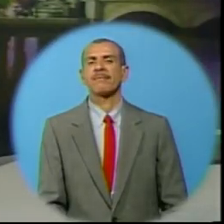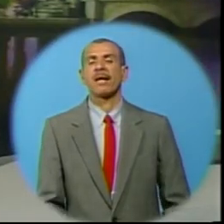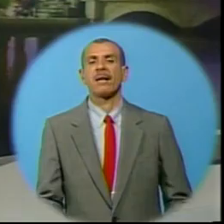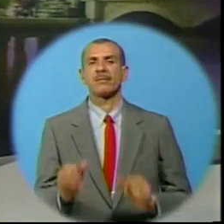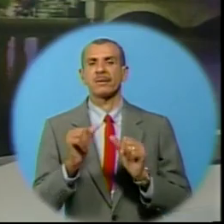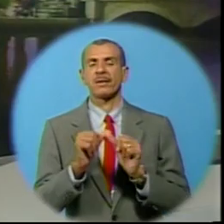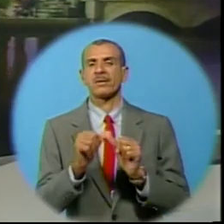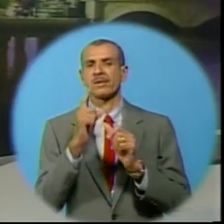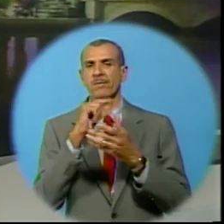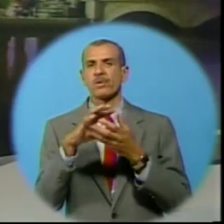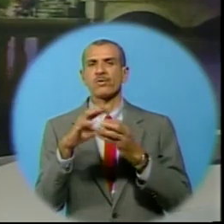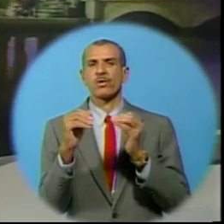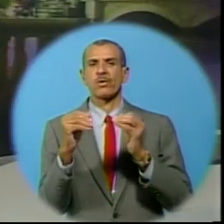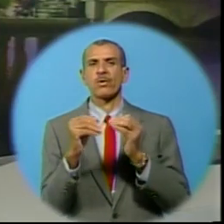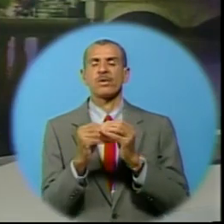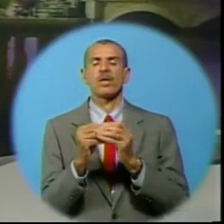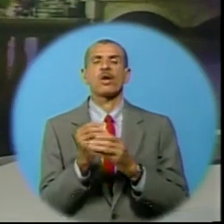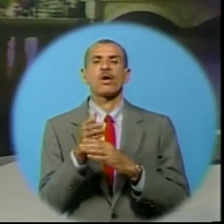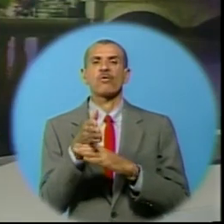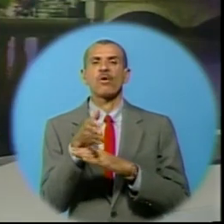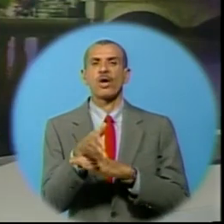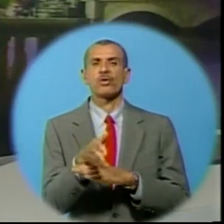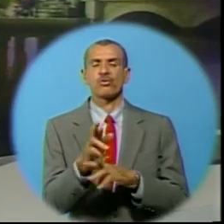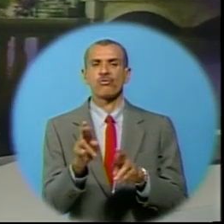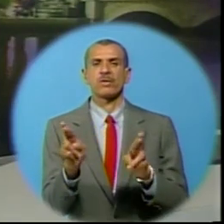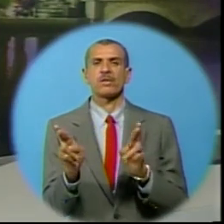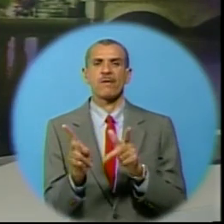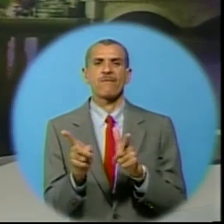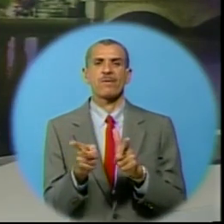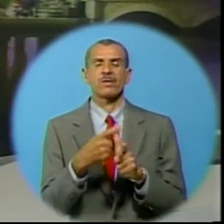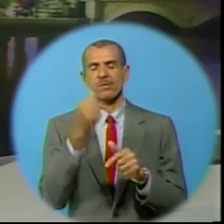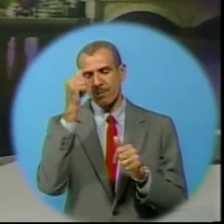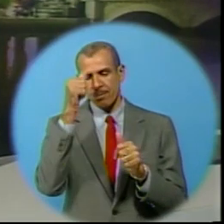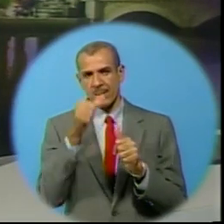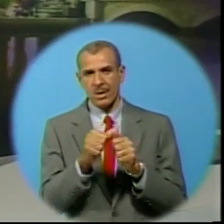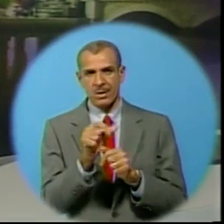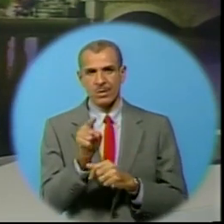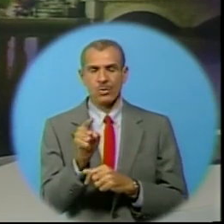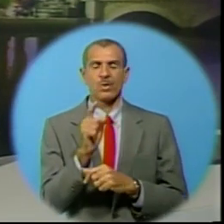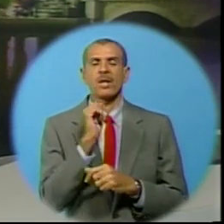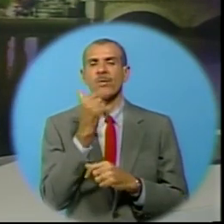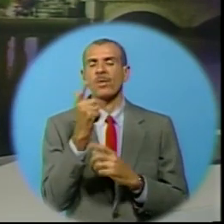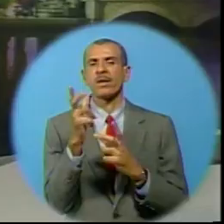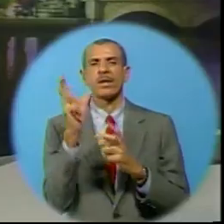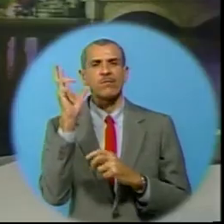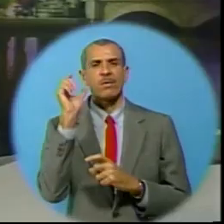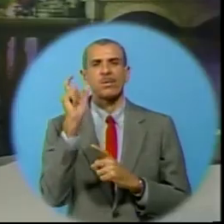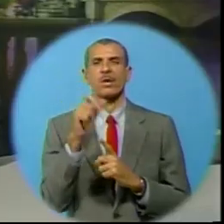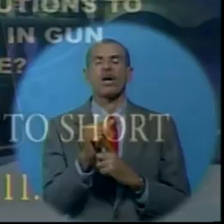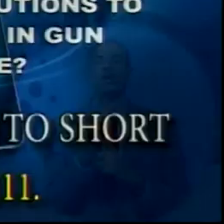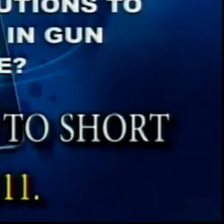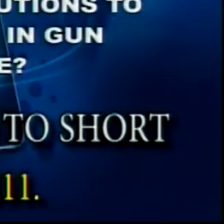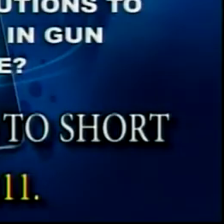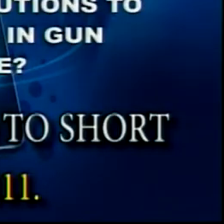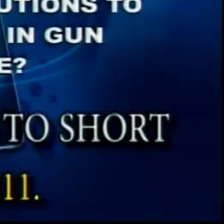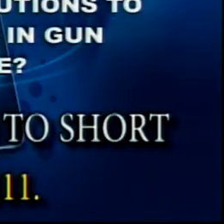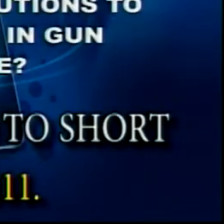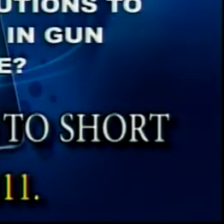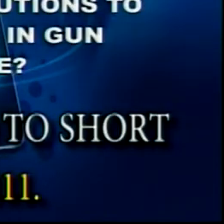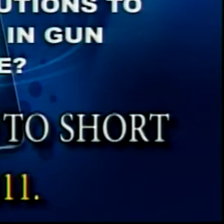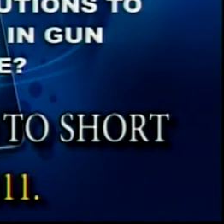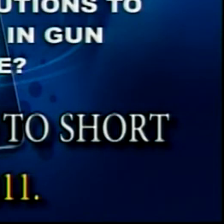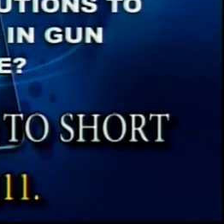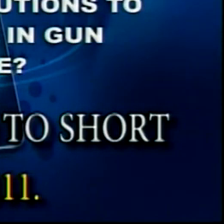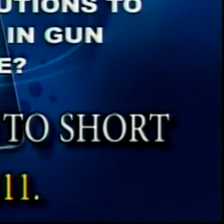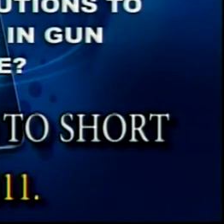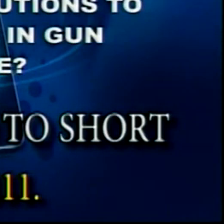to come, a look at some of the stories making headlines across the region. But first, a reminder that we want to hear from you on this question. Should